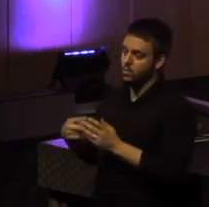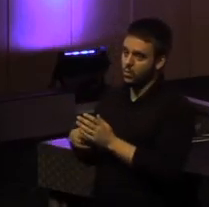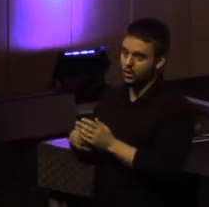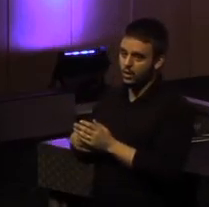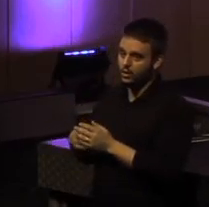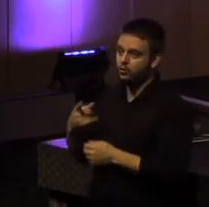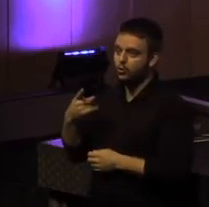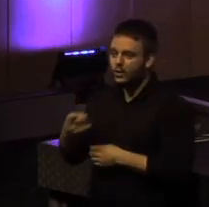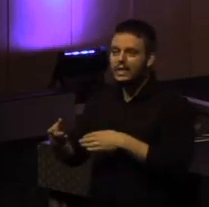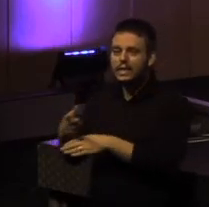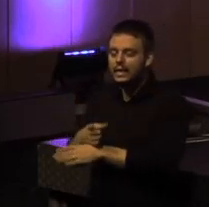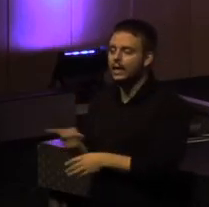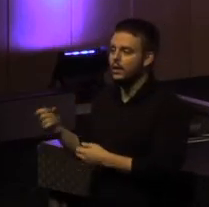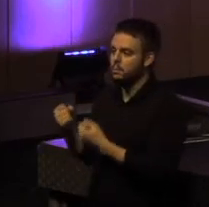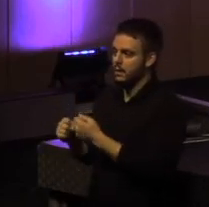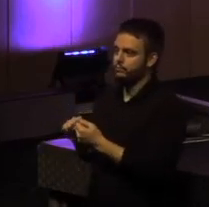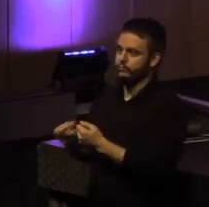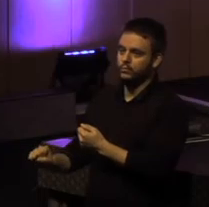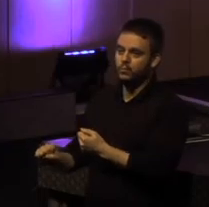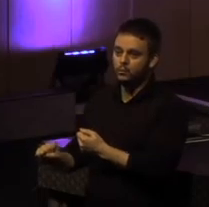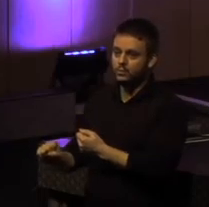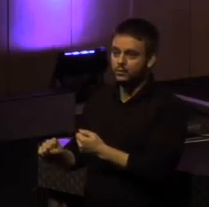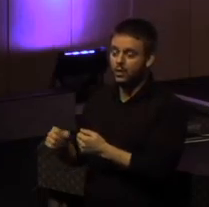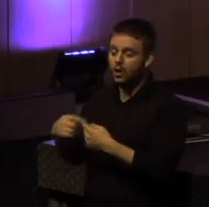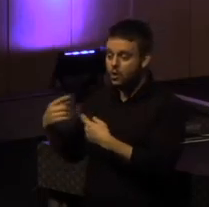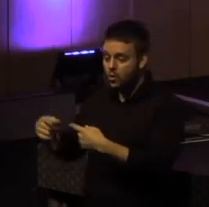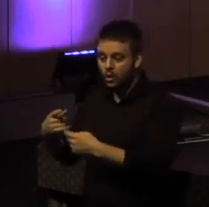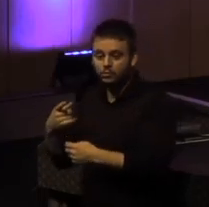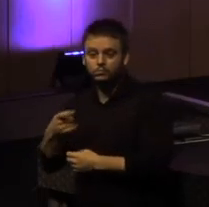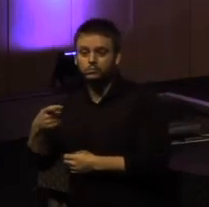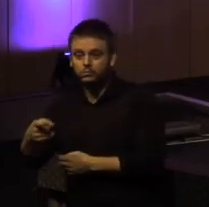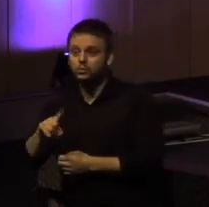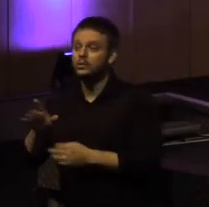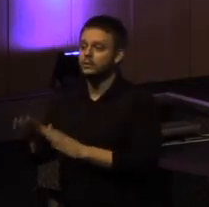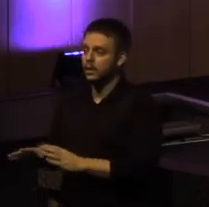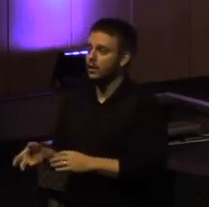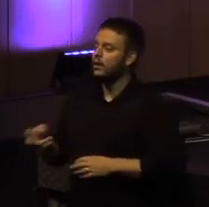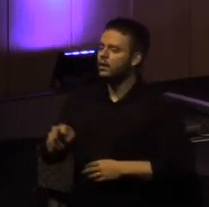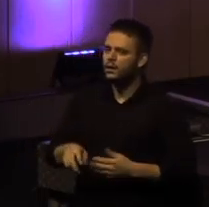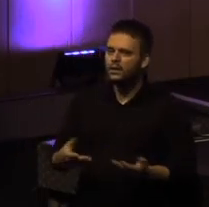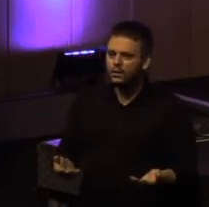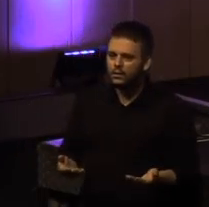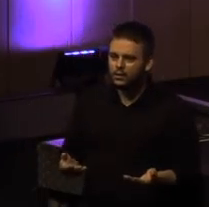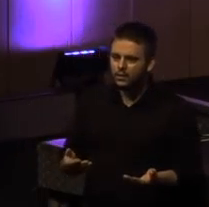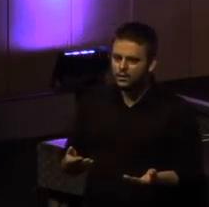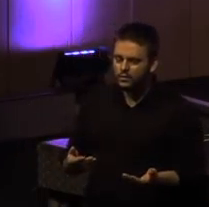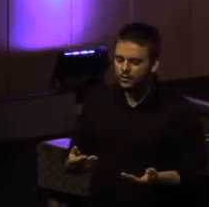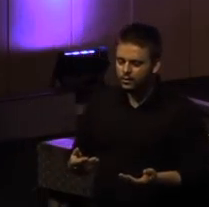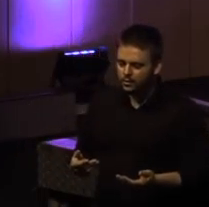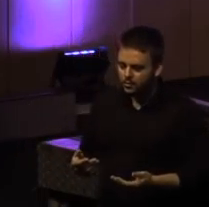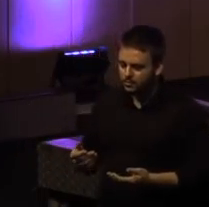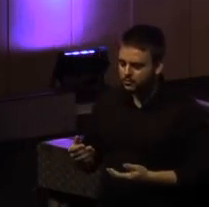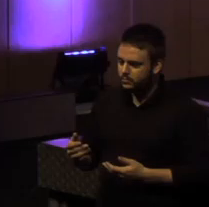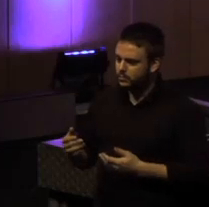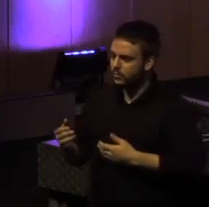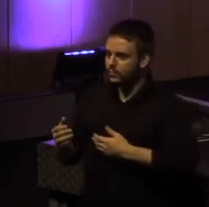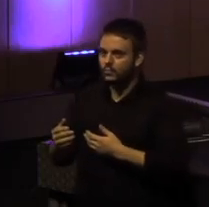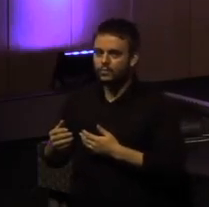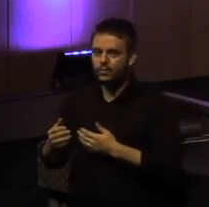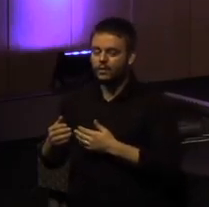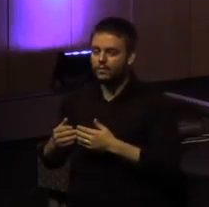mind, the media will have you to think that this is some land of terror. Mike